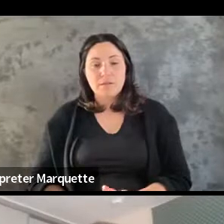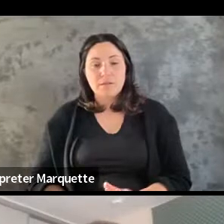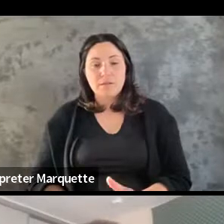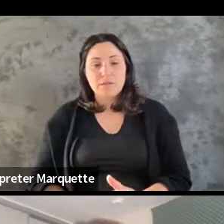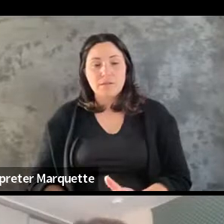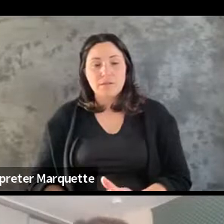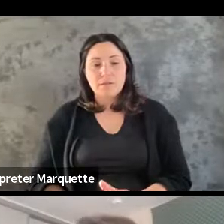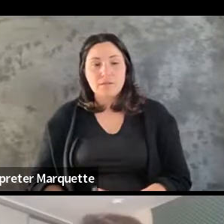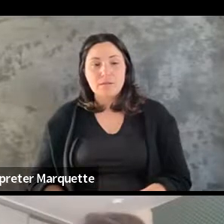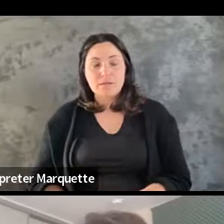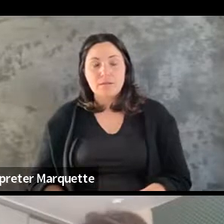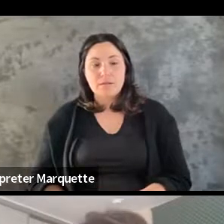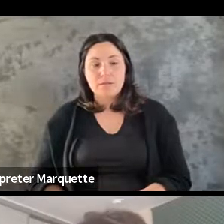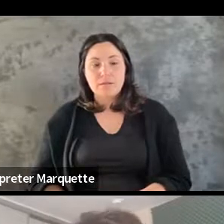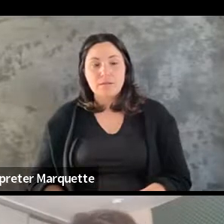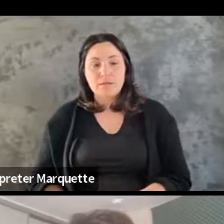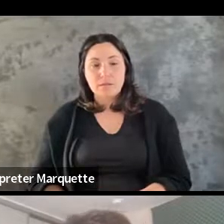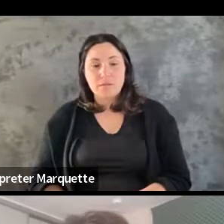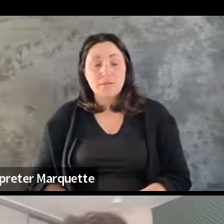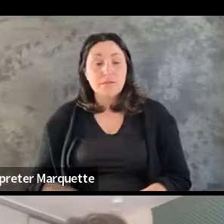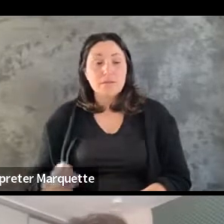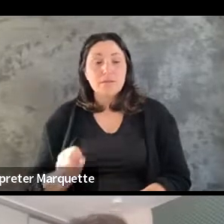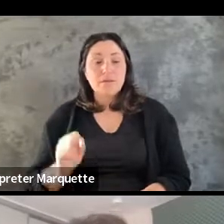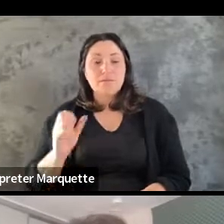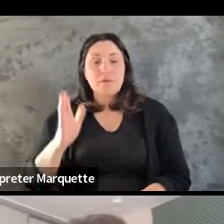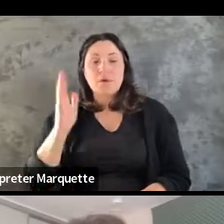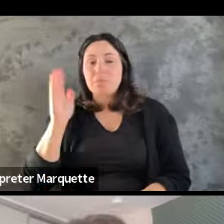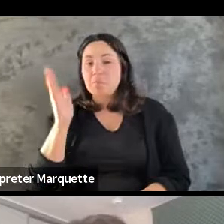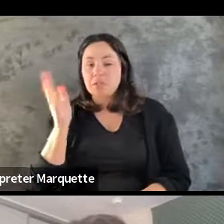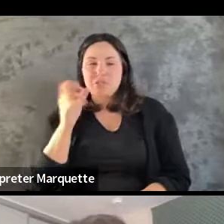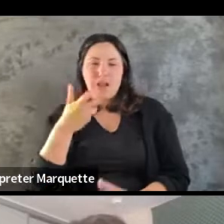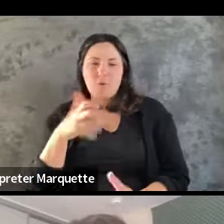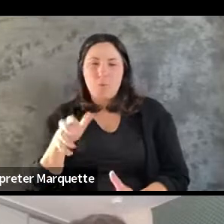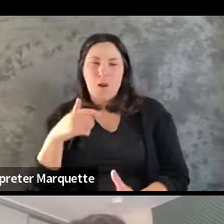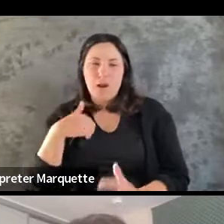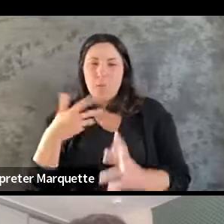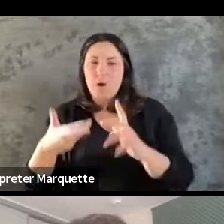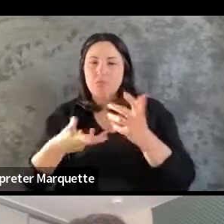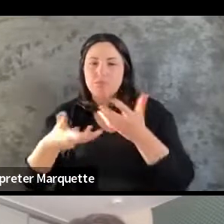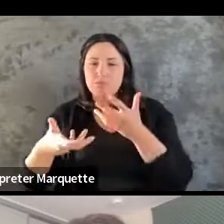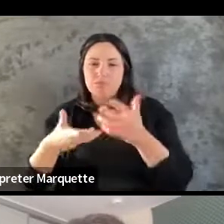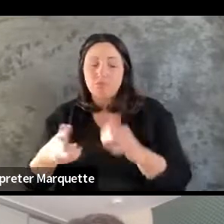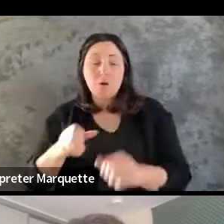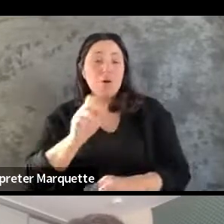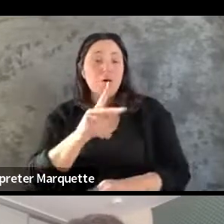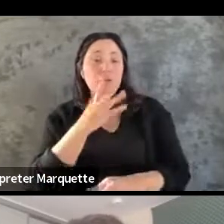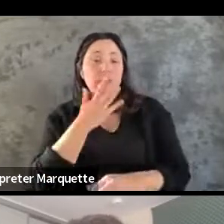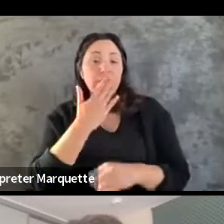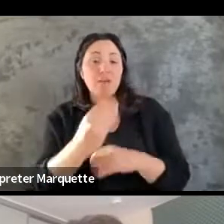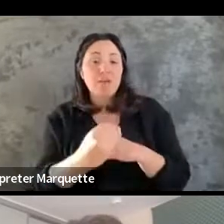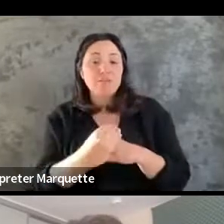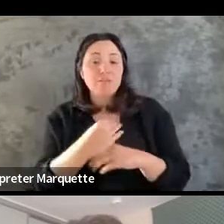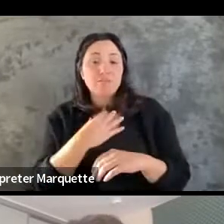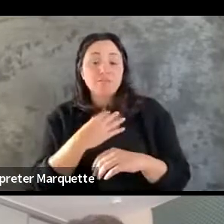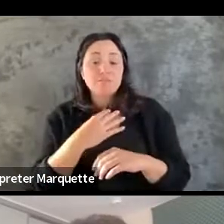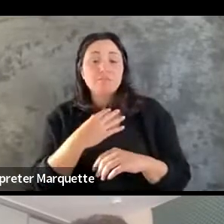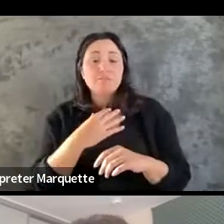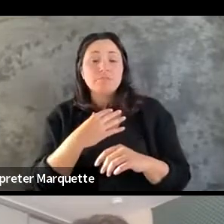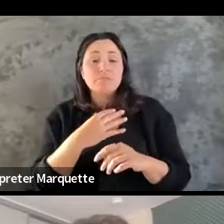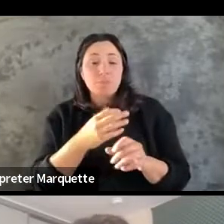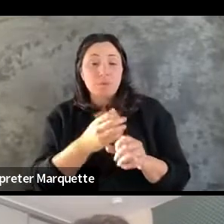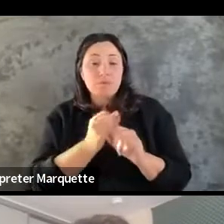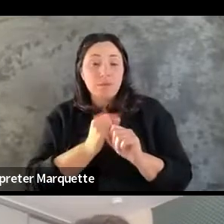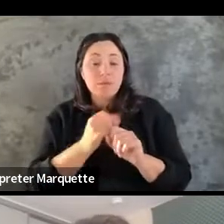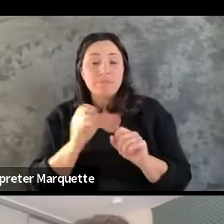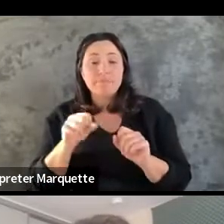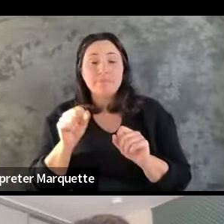my thing. Okay, well, we'll take that on advisement. The parent university offerings